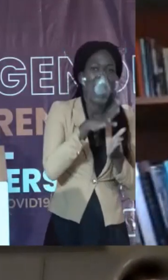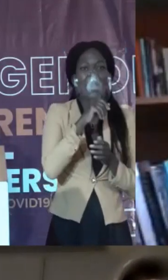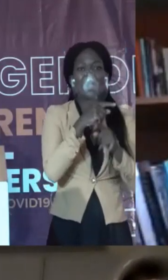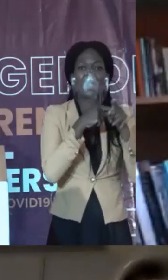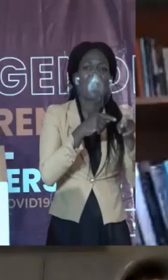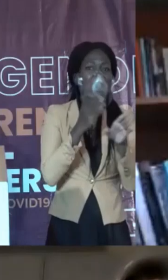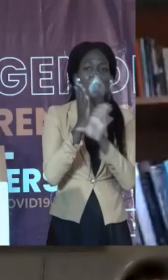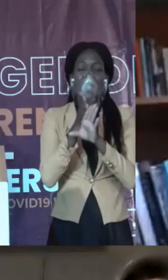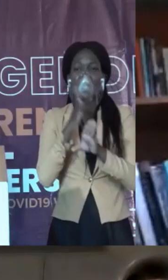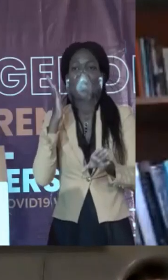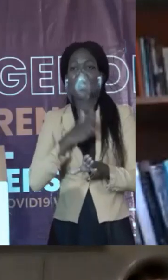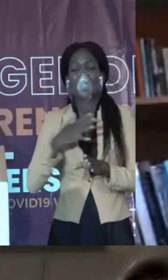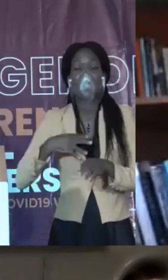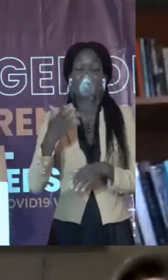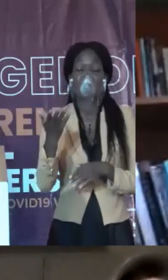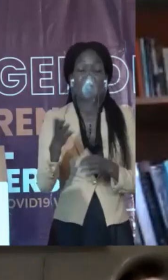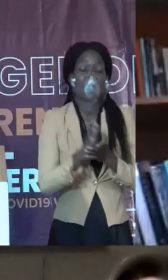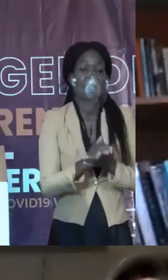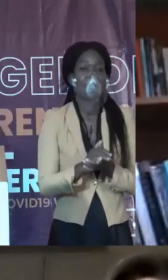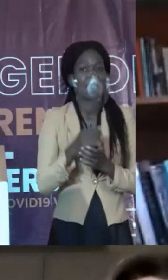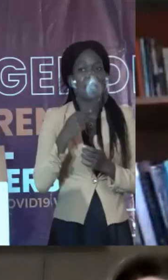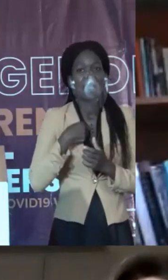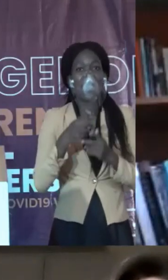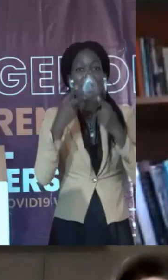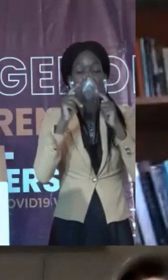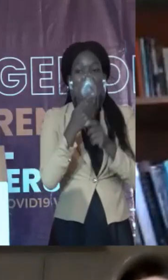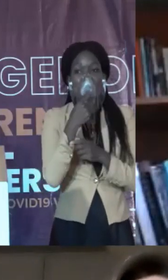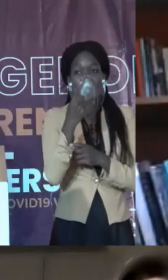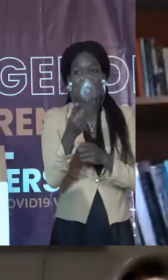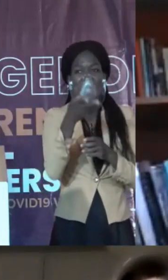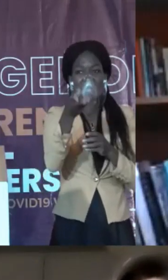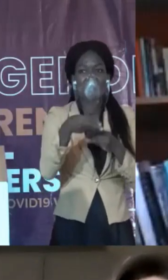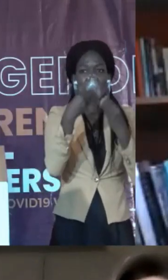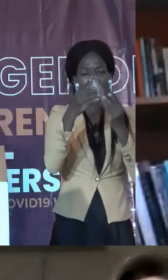rights. And I'm sorry to say that this is Trocare's experience, that